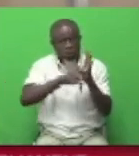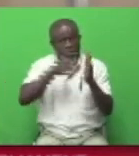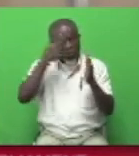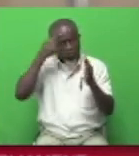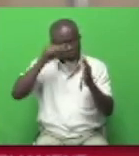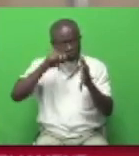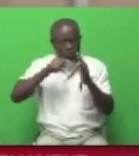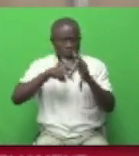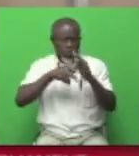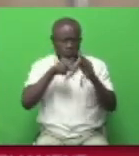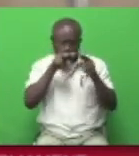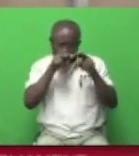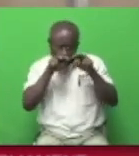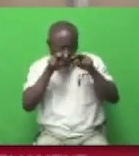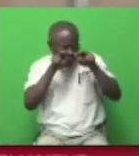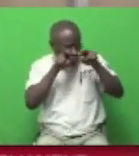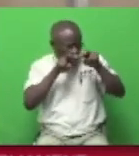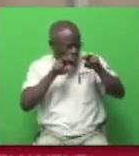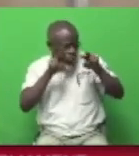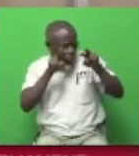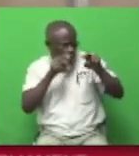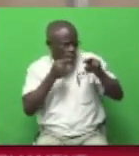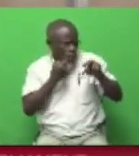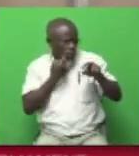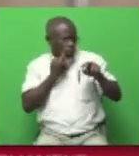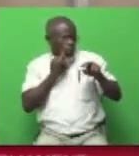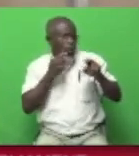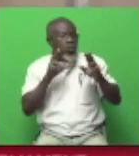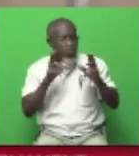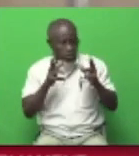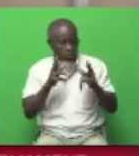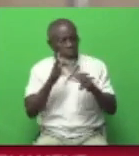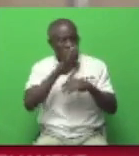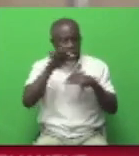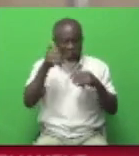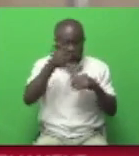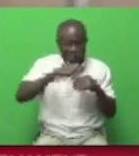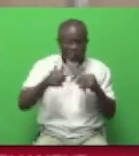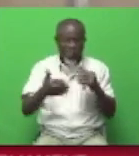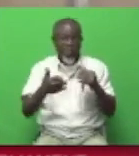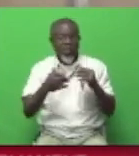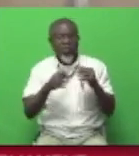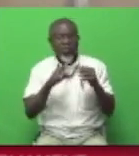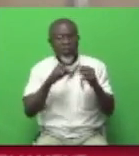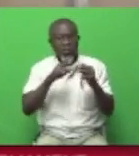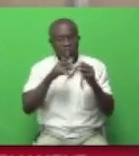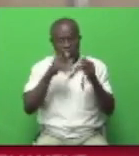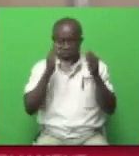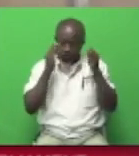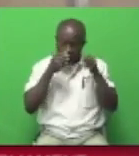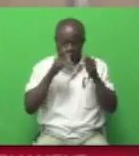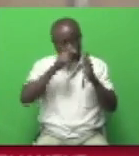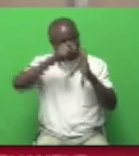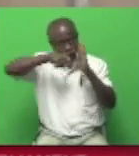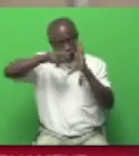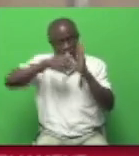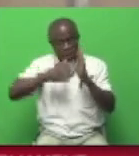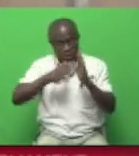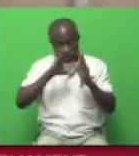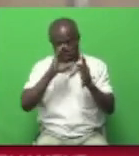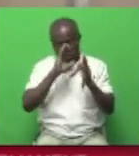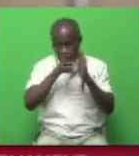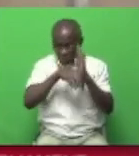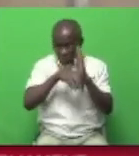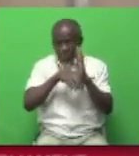to that area. Mr. Vice President, anything criminal justice, this unit occupies all its time and resources